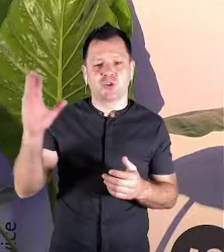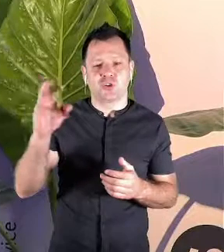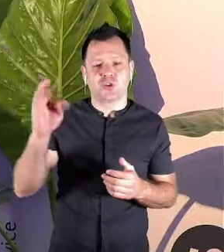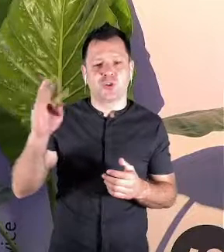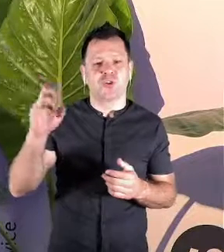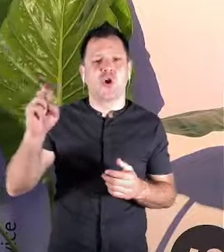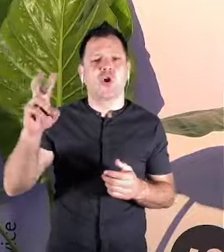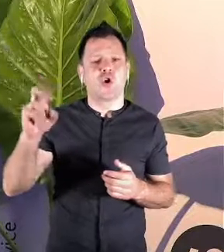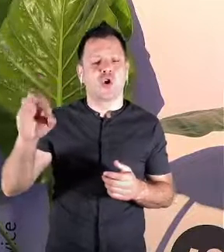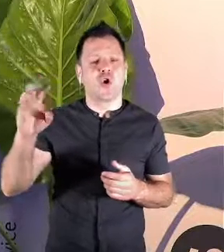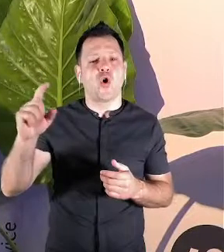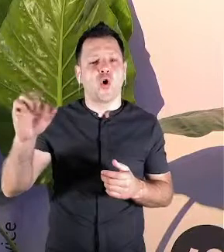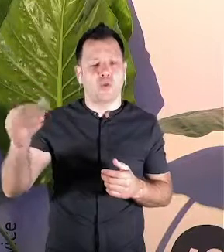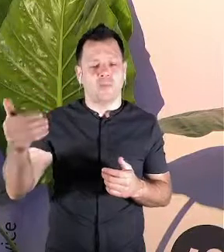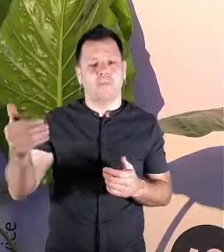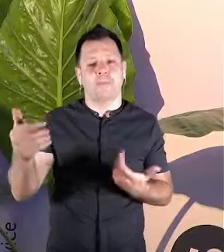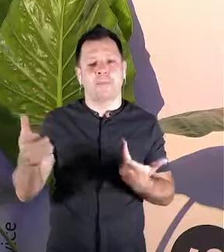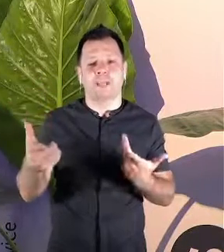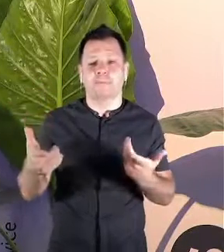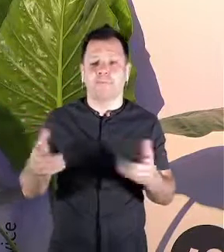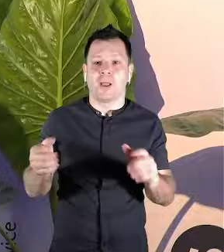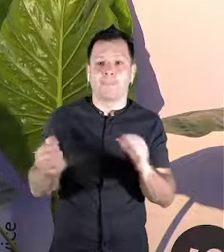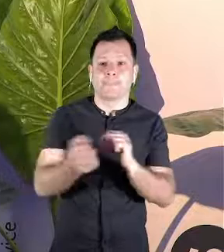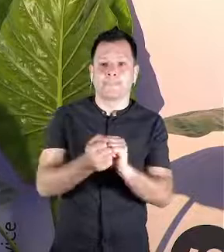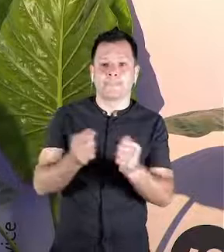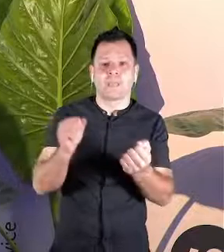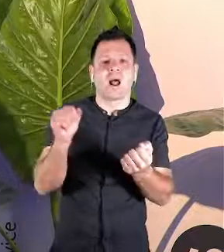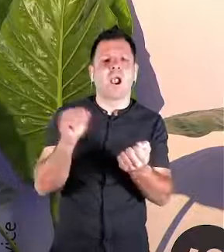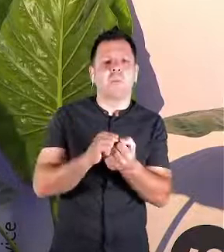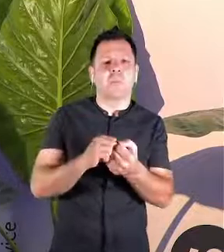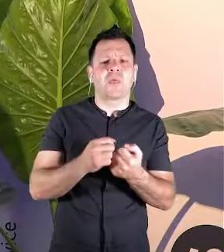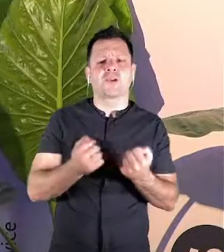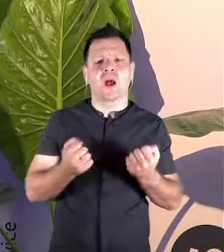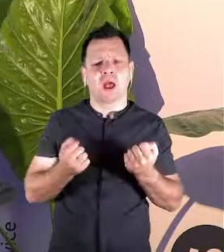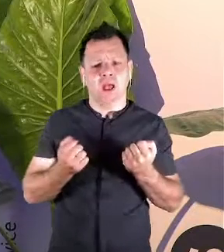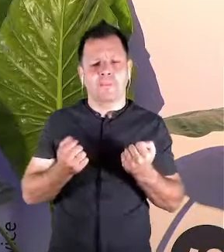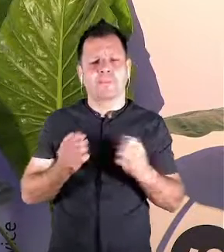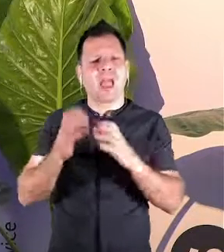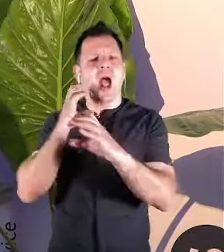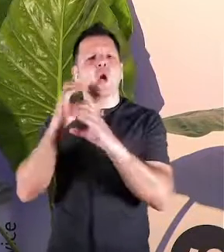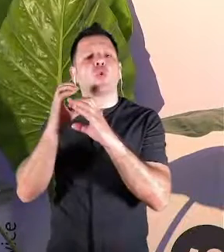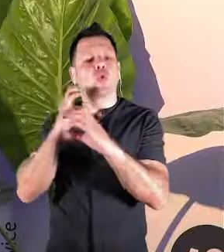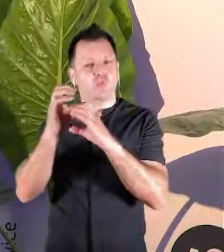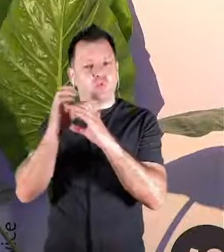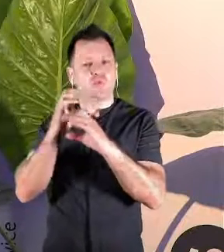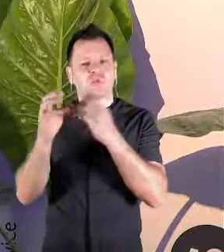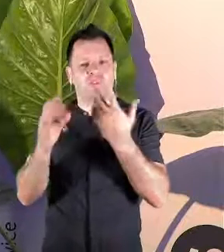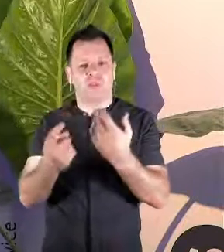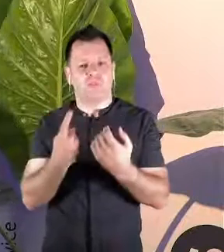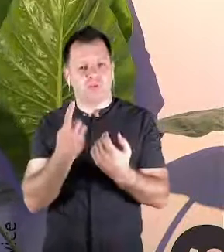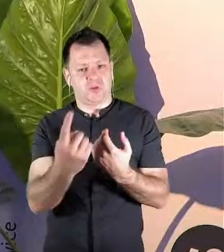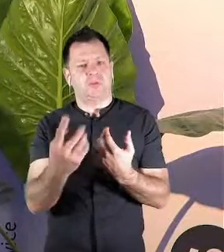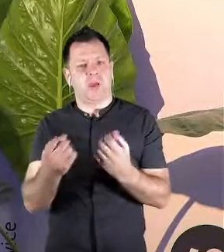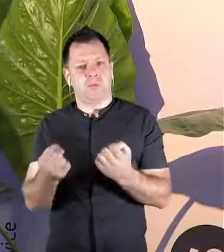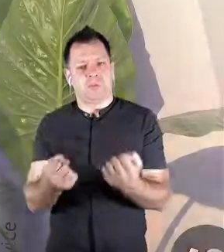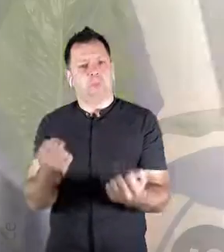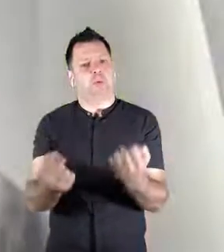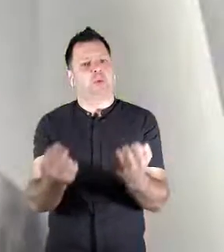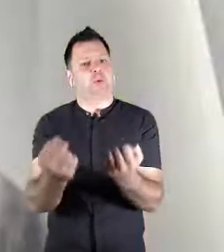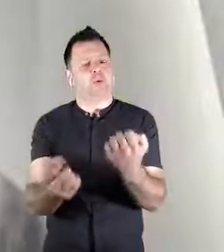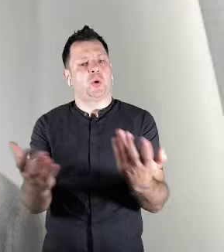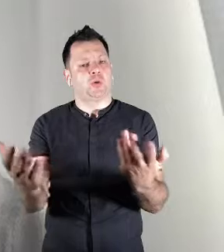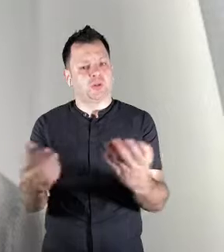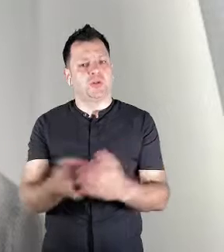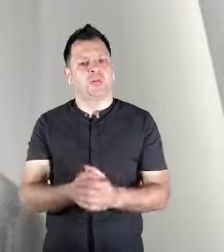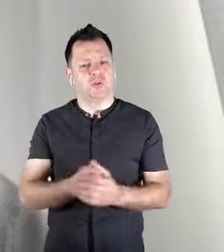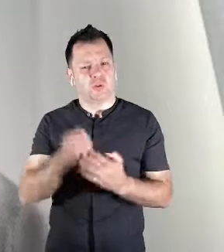just driving around. And yeah, I was wondering, okay, is that smart city? Is that the future? Maybe it's